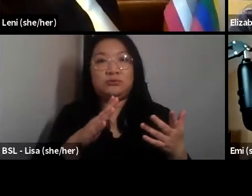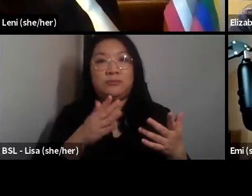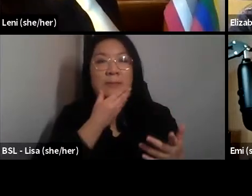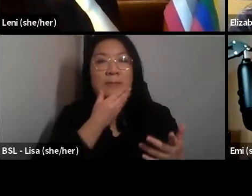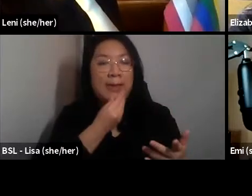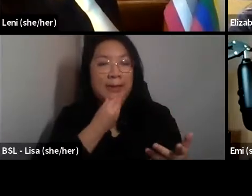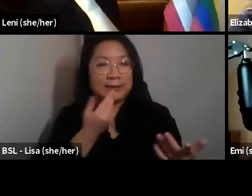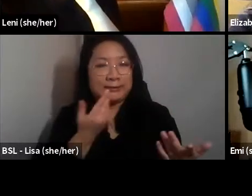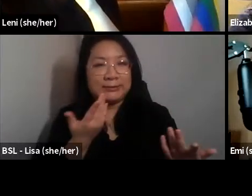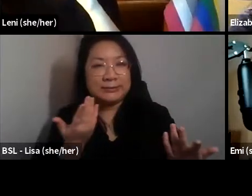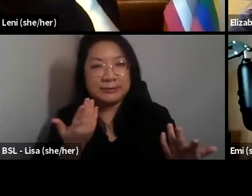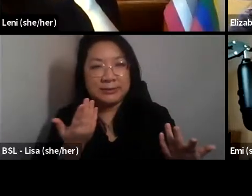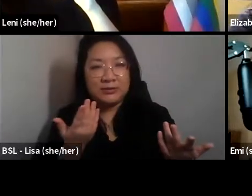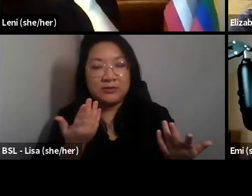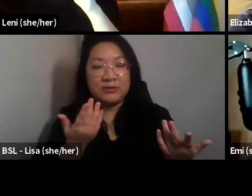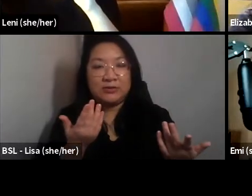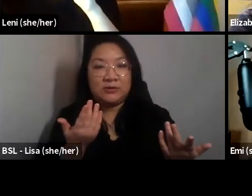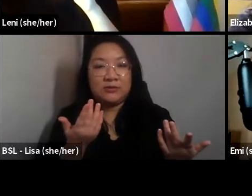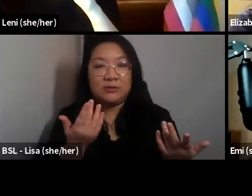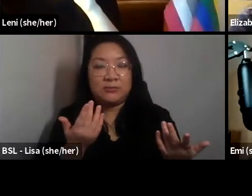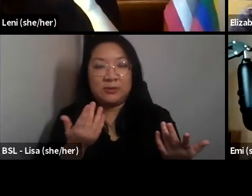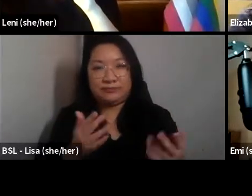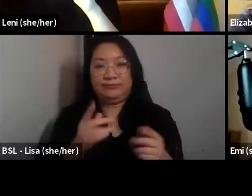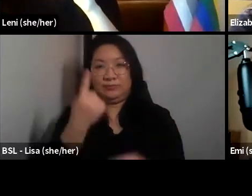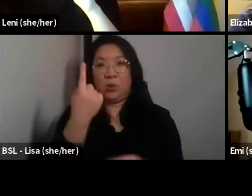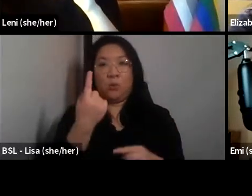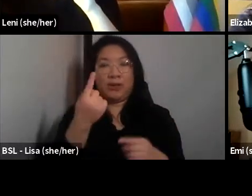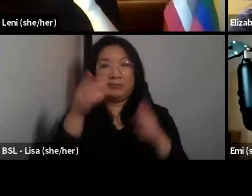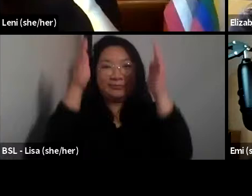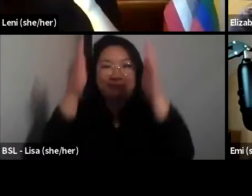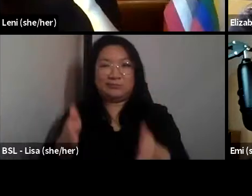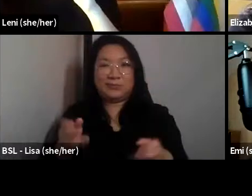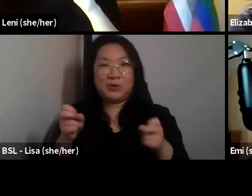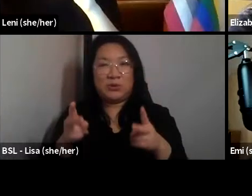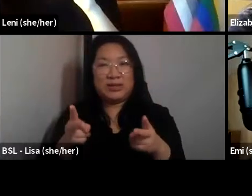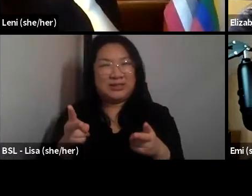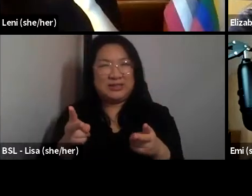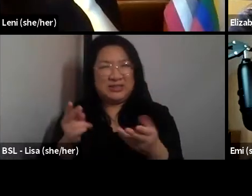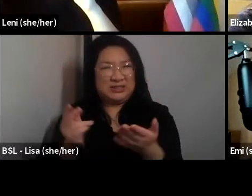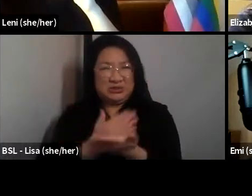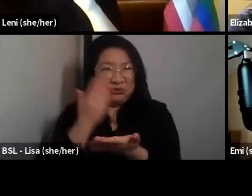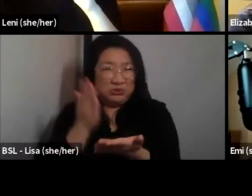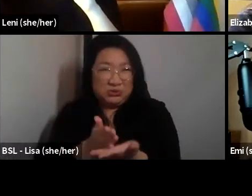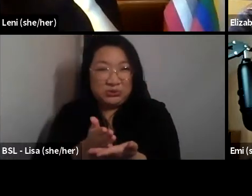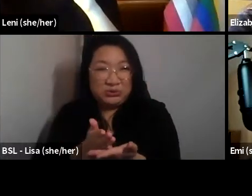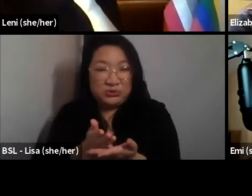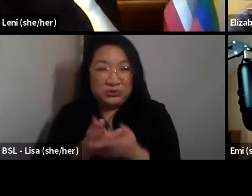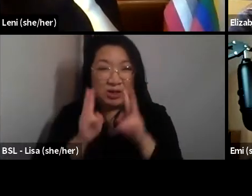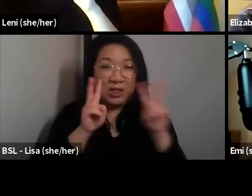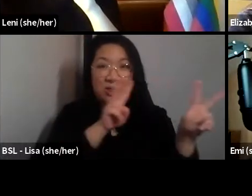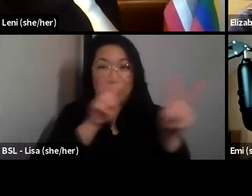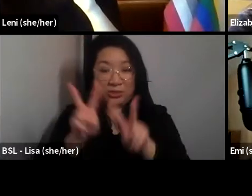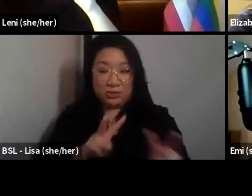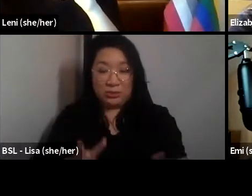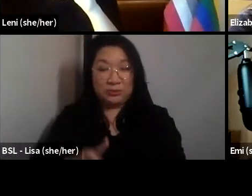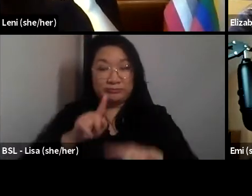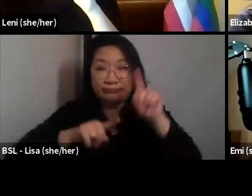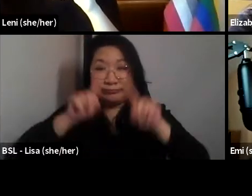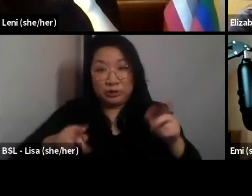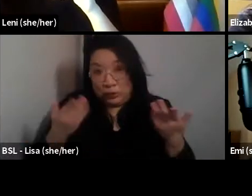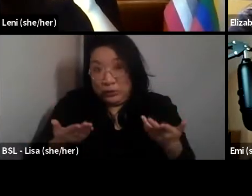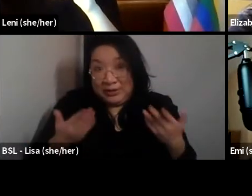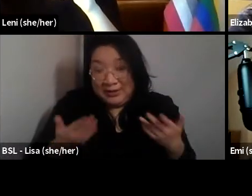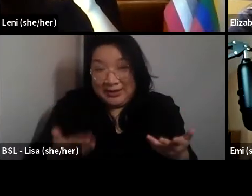being anything other than this one sort of mold. And that's not true. Look at all the people here. We're all so different, and we're